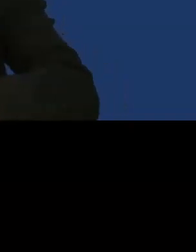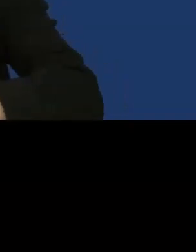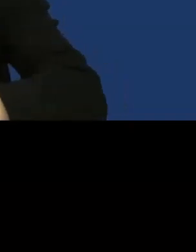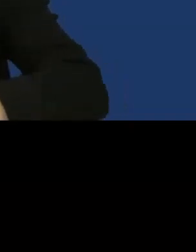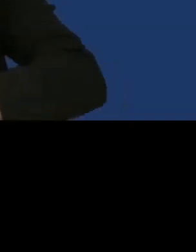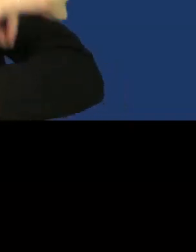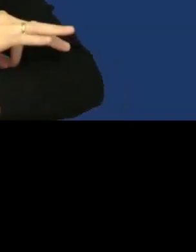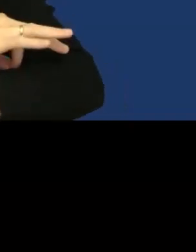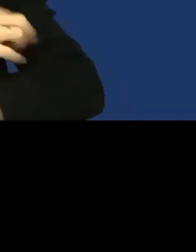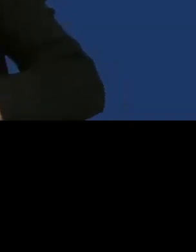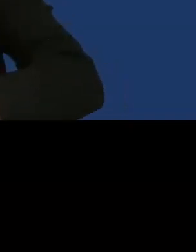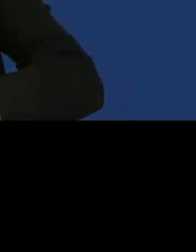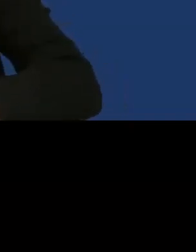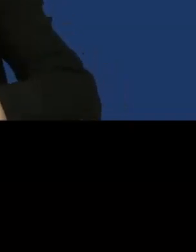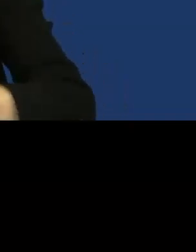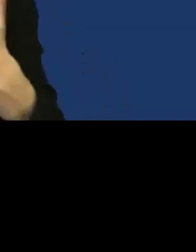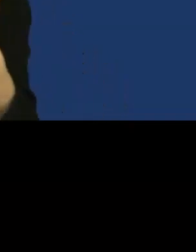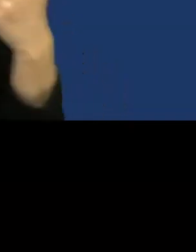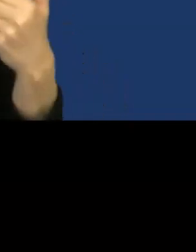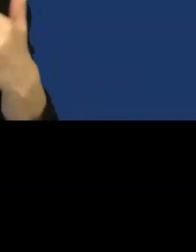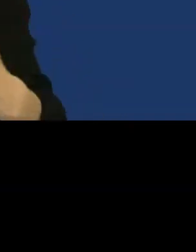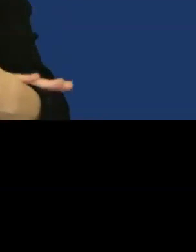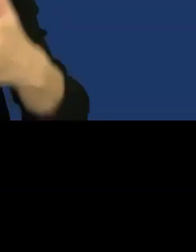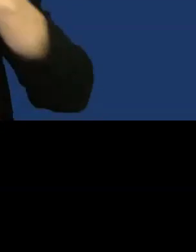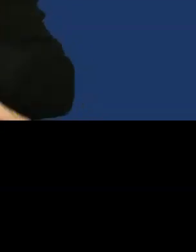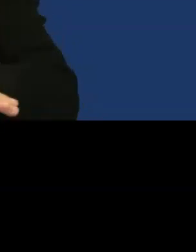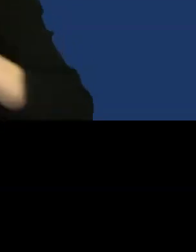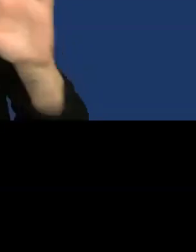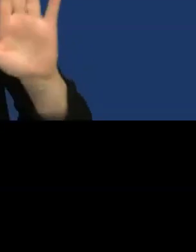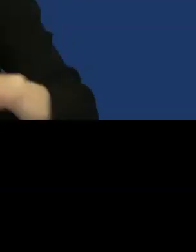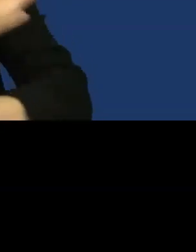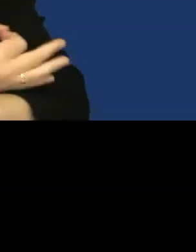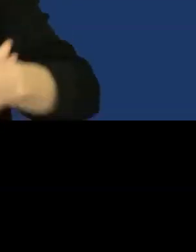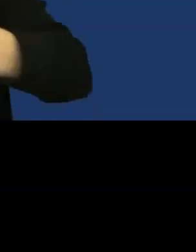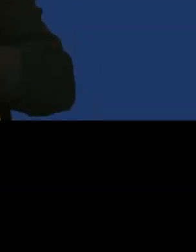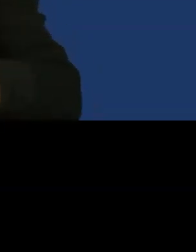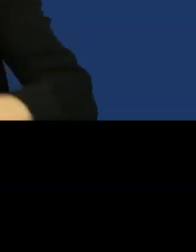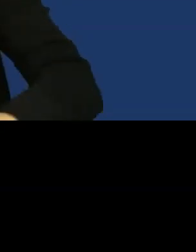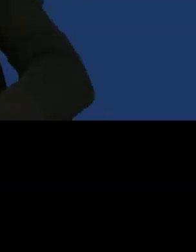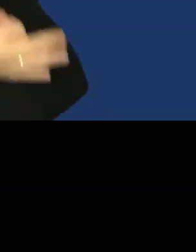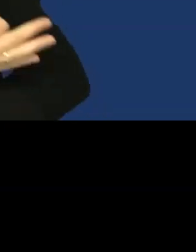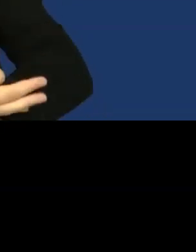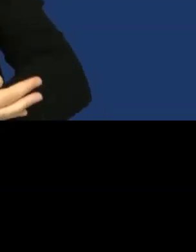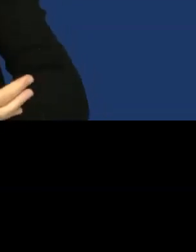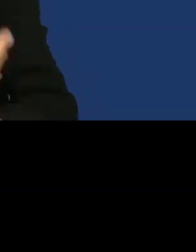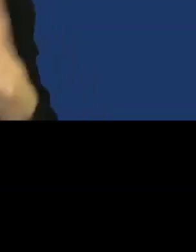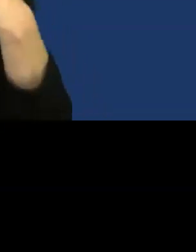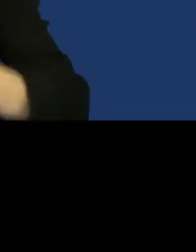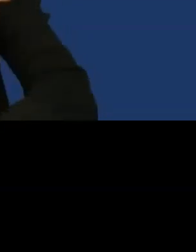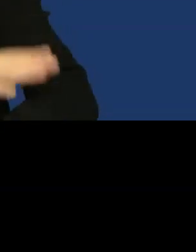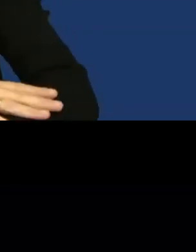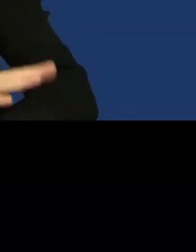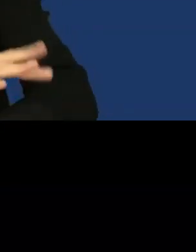separate arms. If you use 2 vibration motors on the same arm, it's more difficult. So for instance, that is an example in which